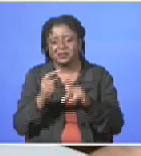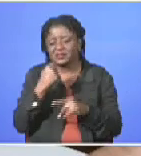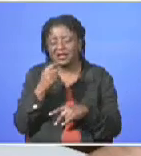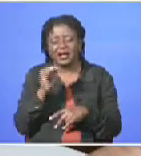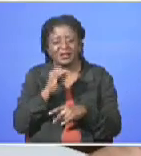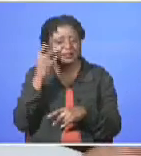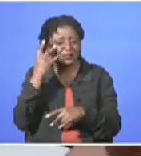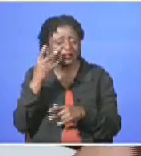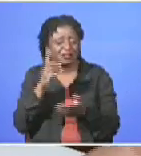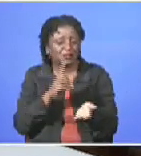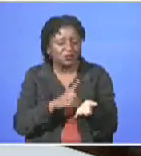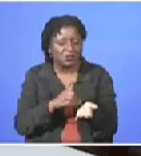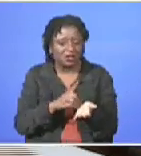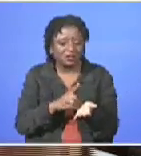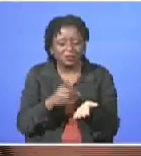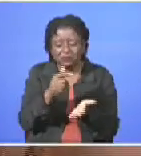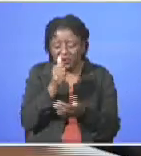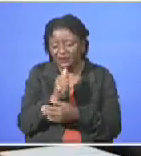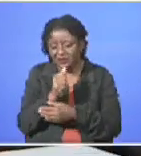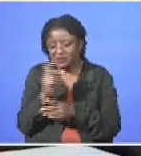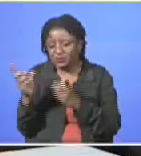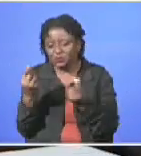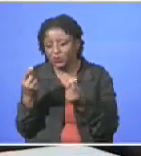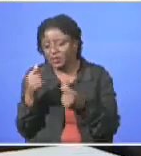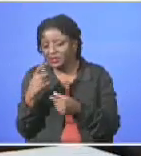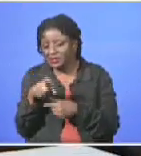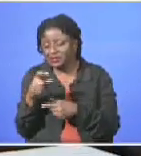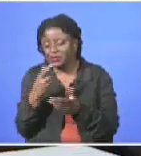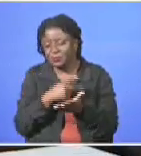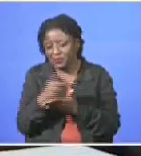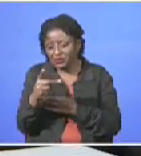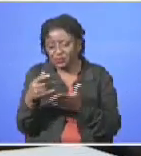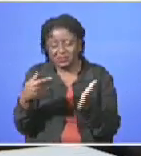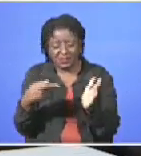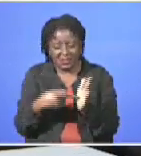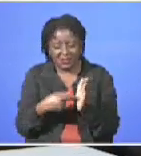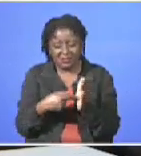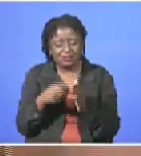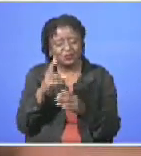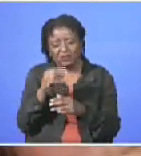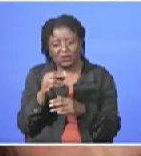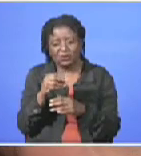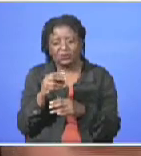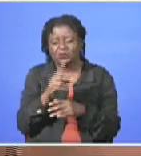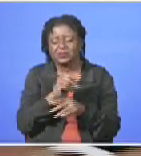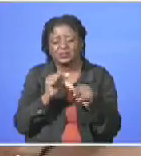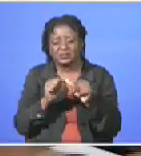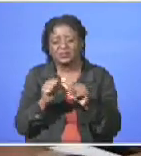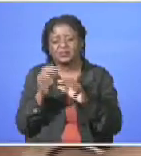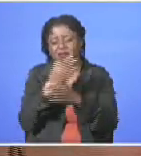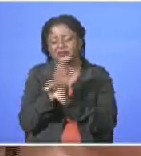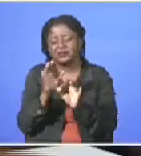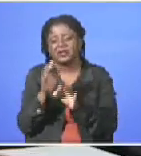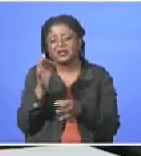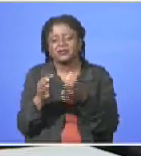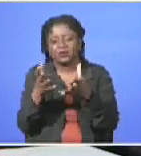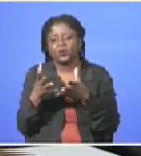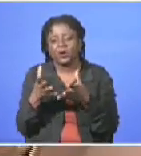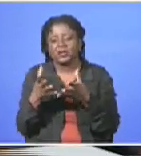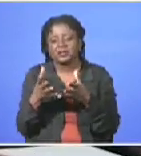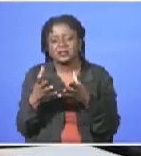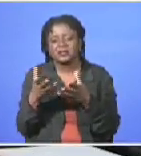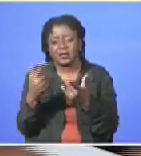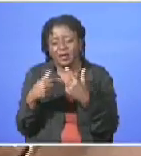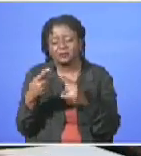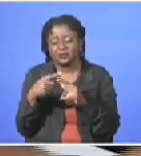to purchase this medication. No. If you want to see doctor privately, that's awesome. And if you want to come to us to fill the